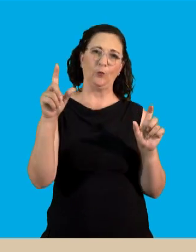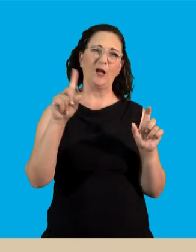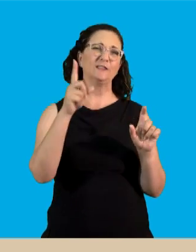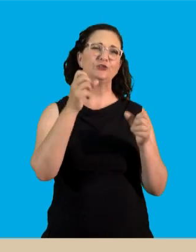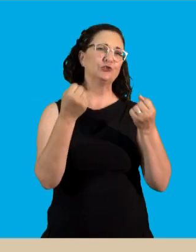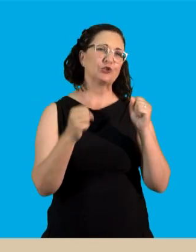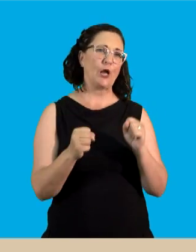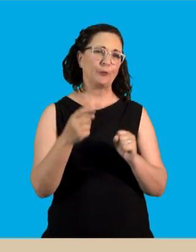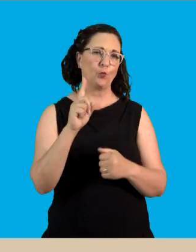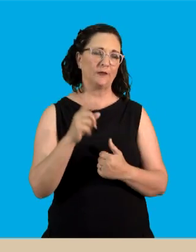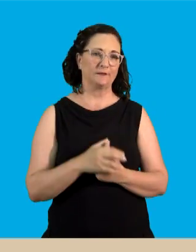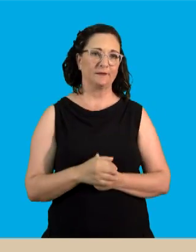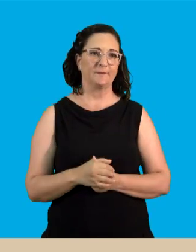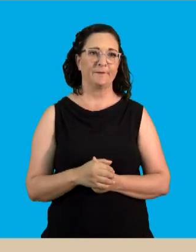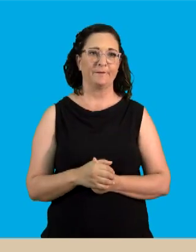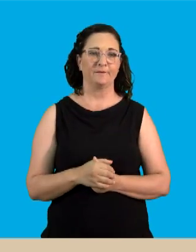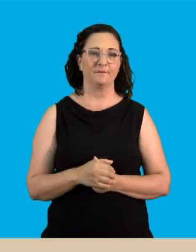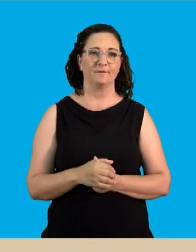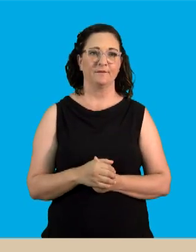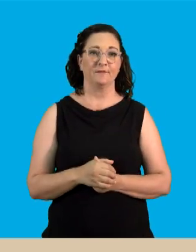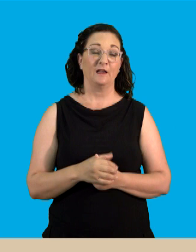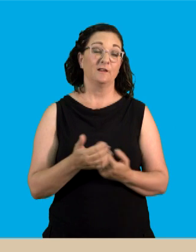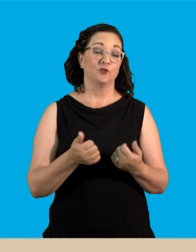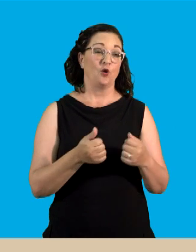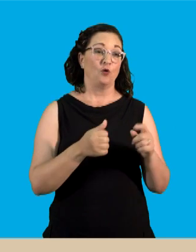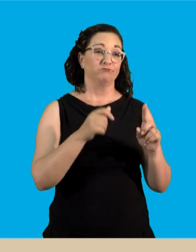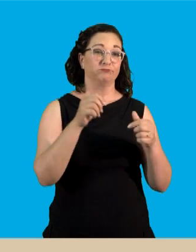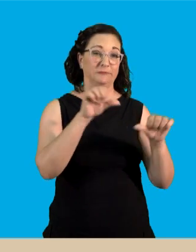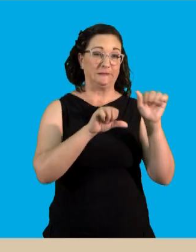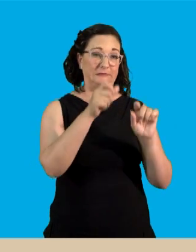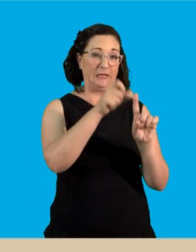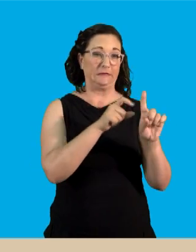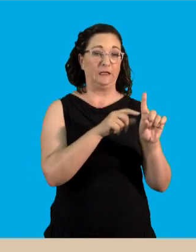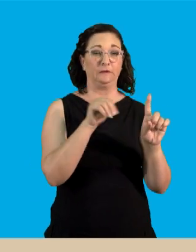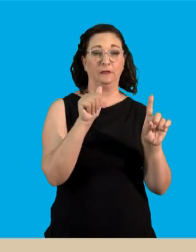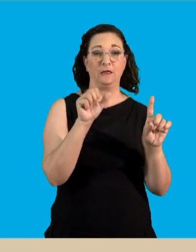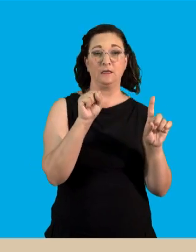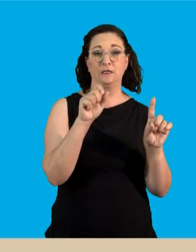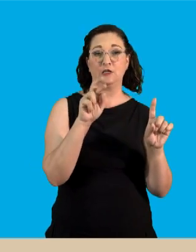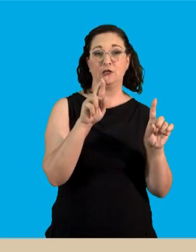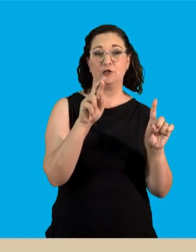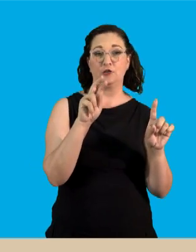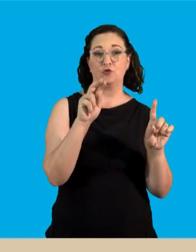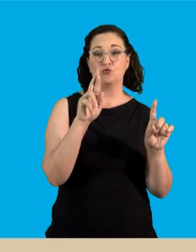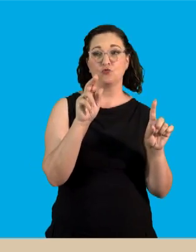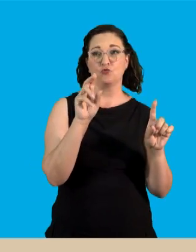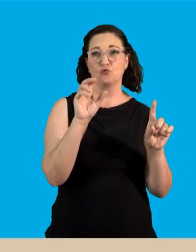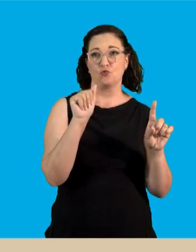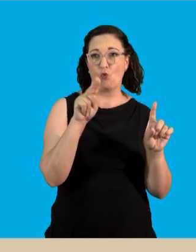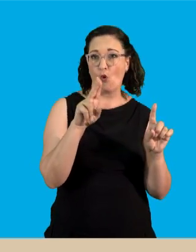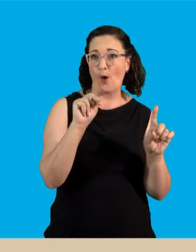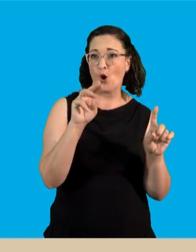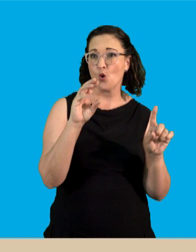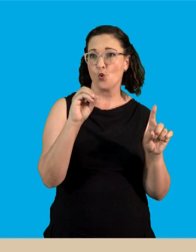Way galaxy? Now, the shape of the Milky Way galaxy, scientists or astronomers said that it looks like a flat